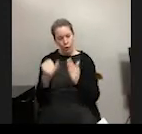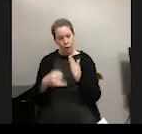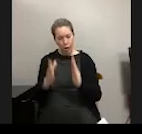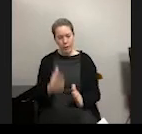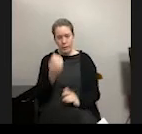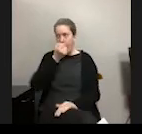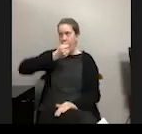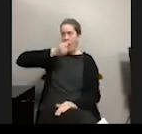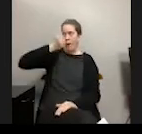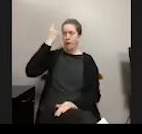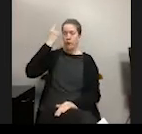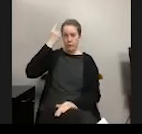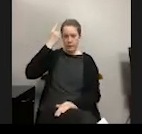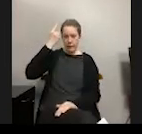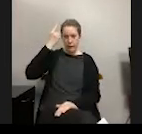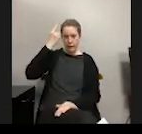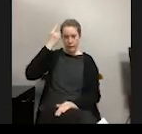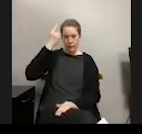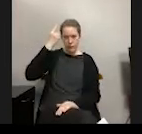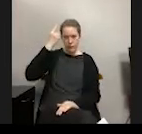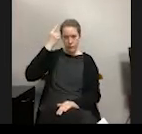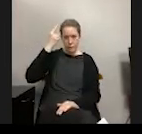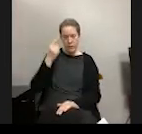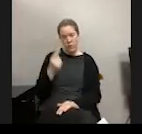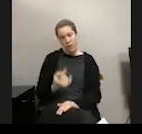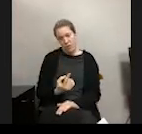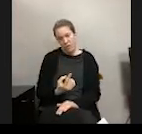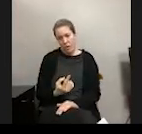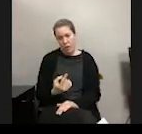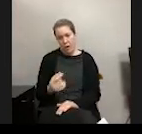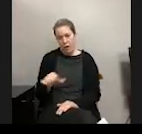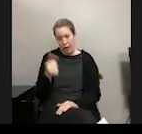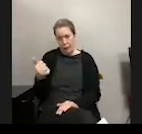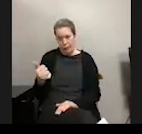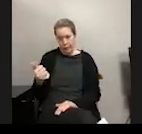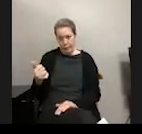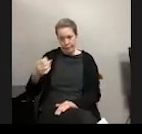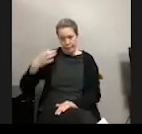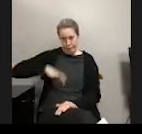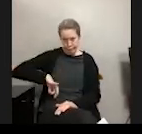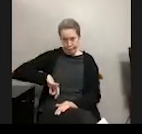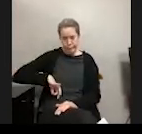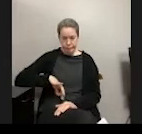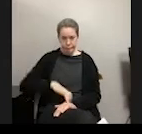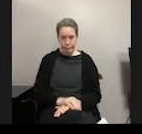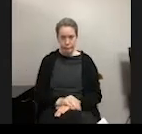that's also an advantage of the Year of Public Art, and hopefully that lives on.